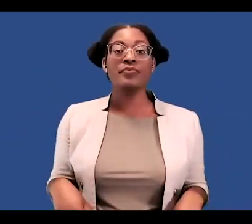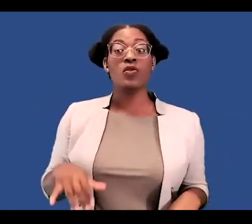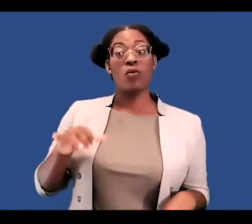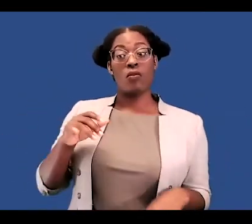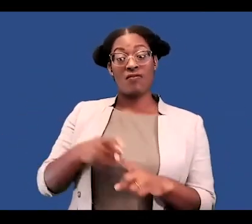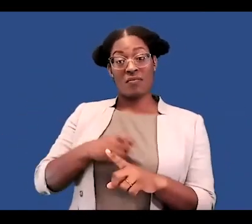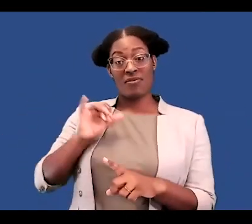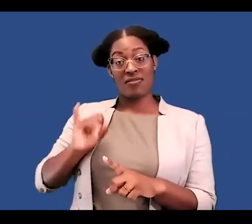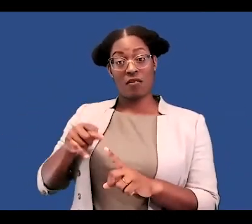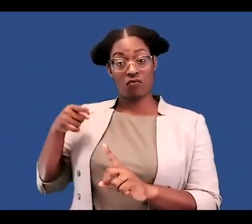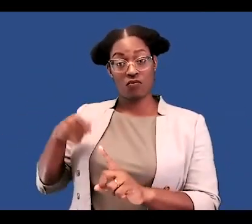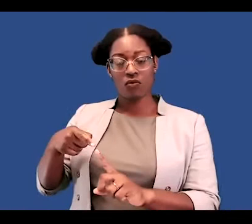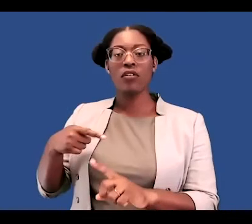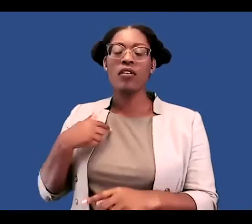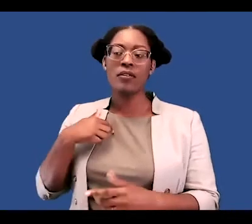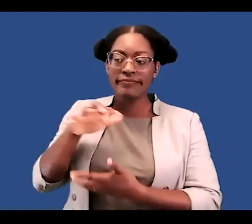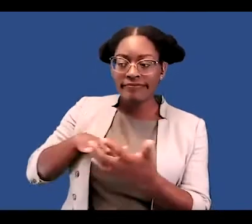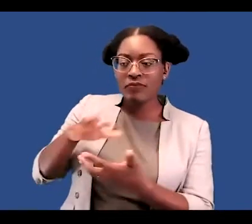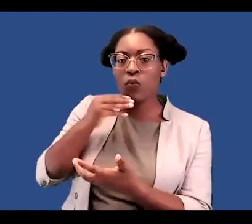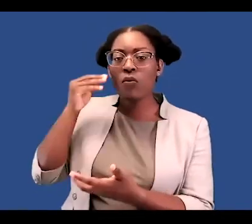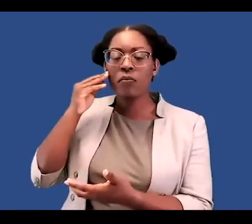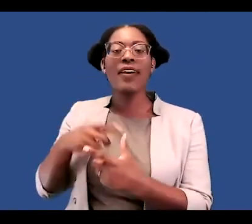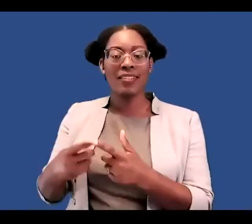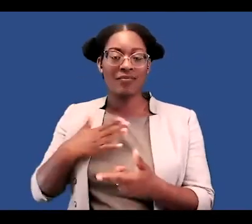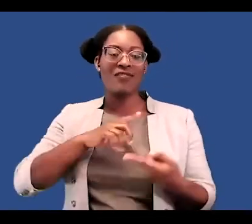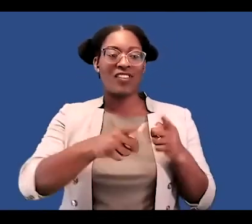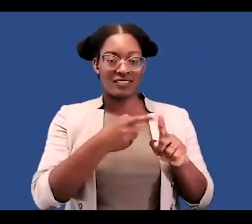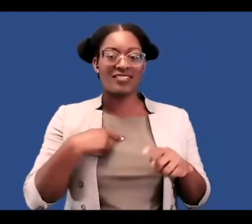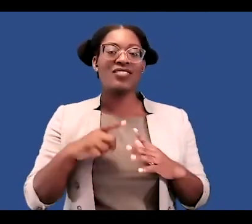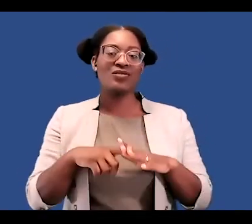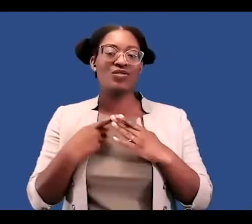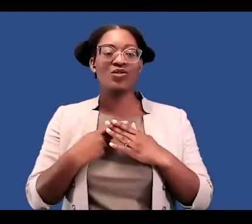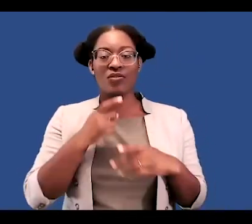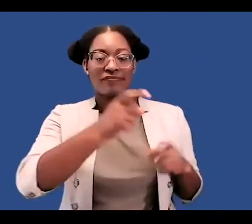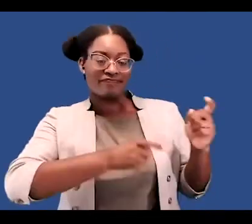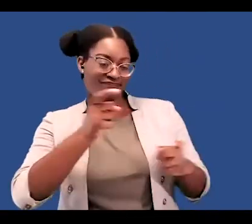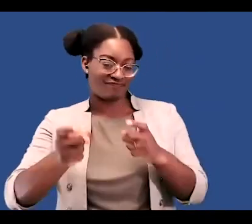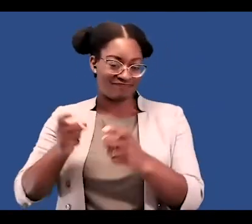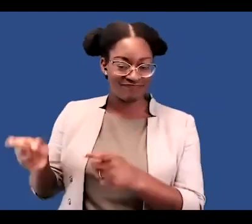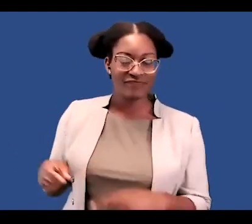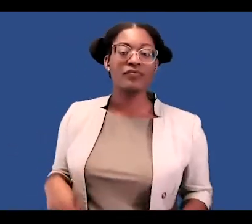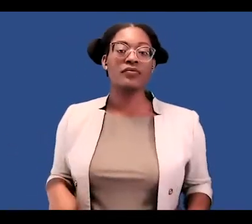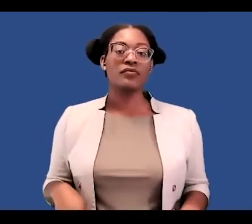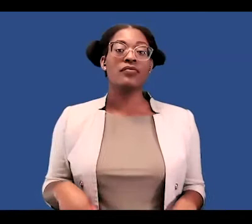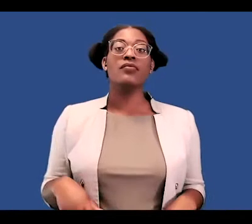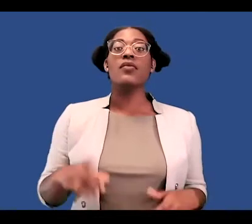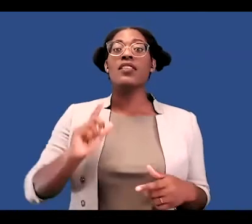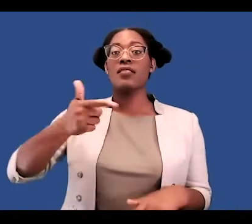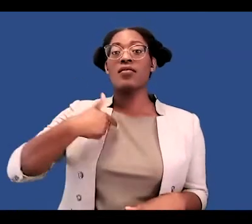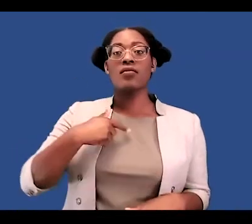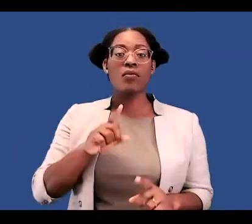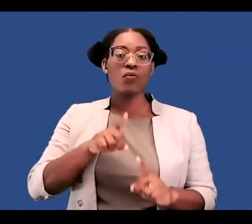offer blends to friends and went through an urban agriculture program where I learned about